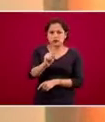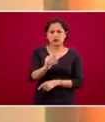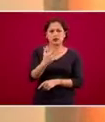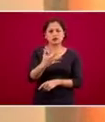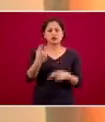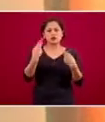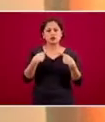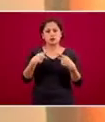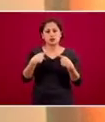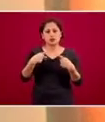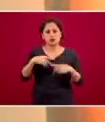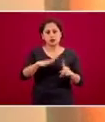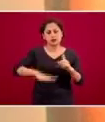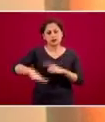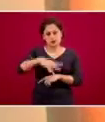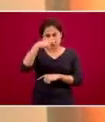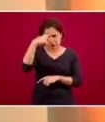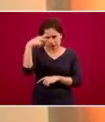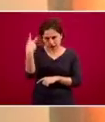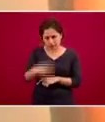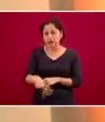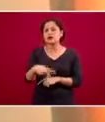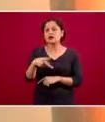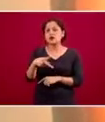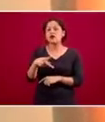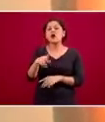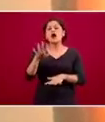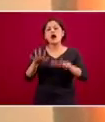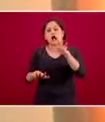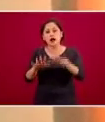We are talking about all of substance users,